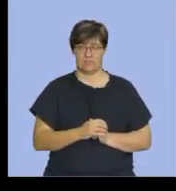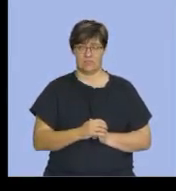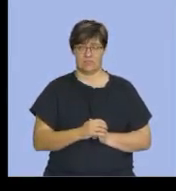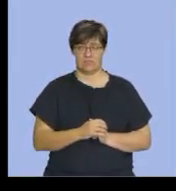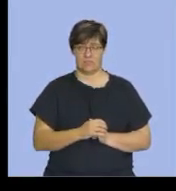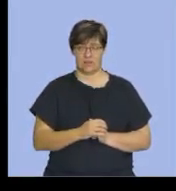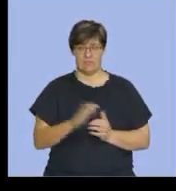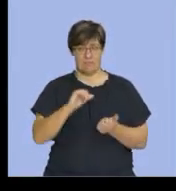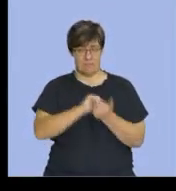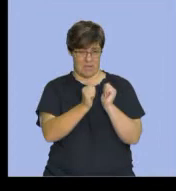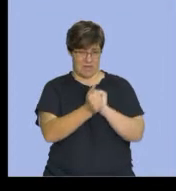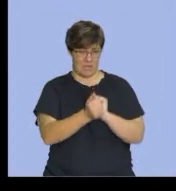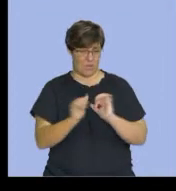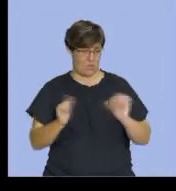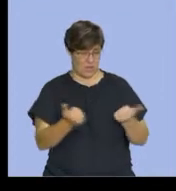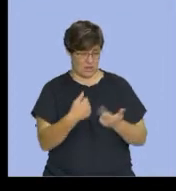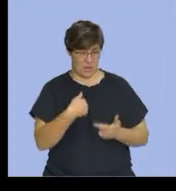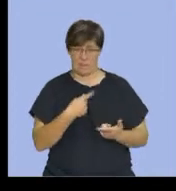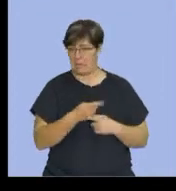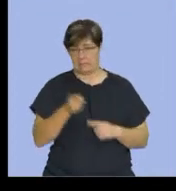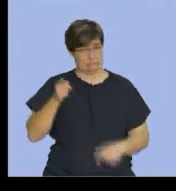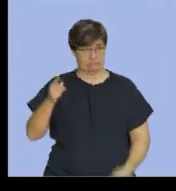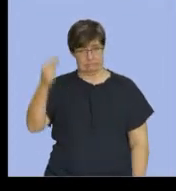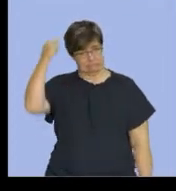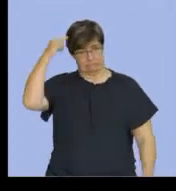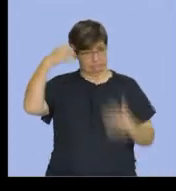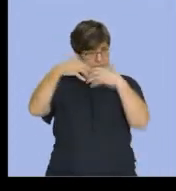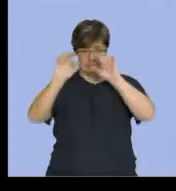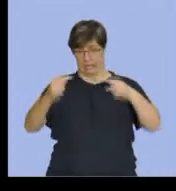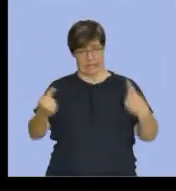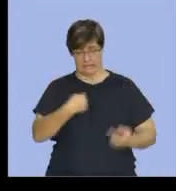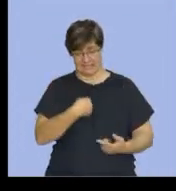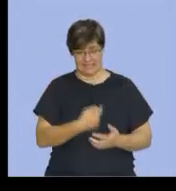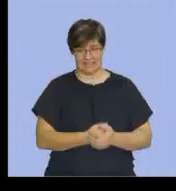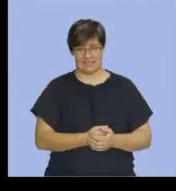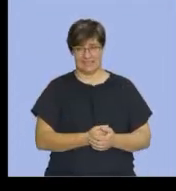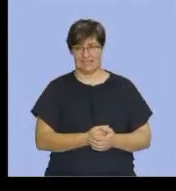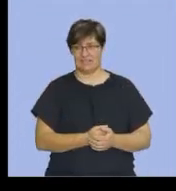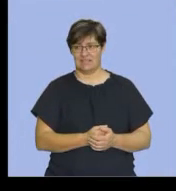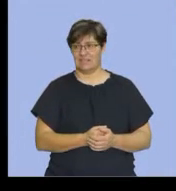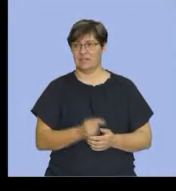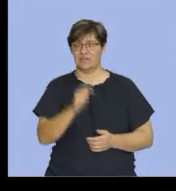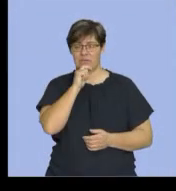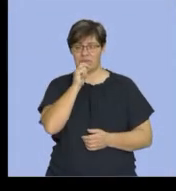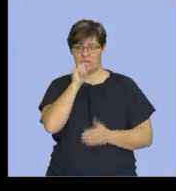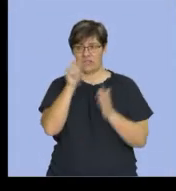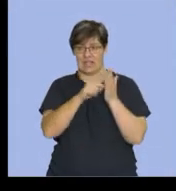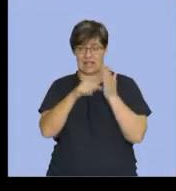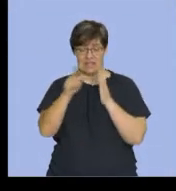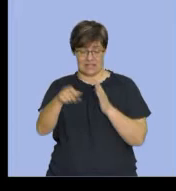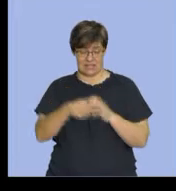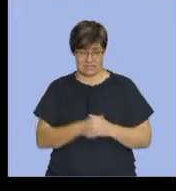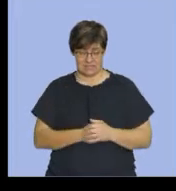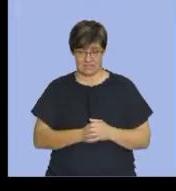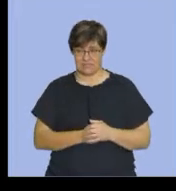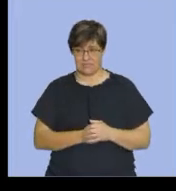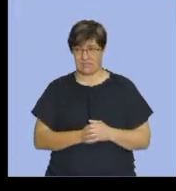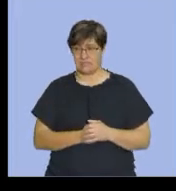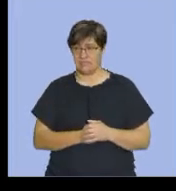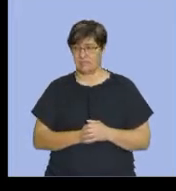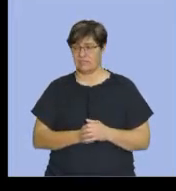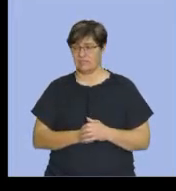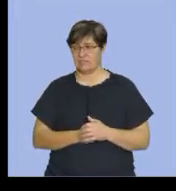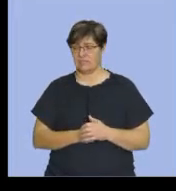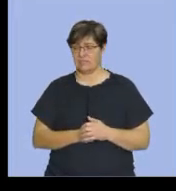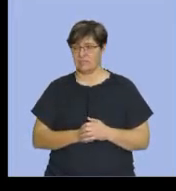Now, my maths is good, but I can't do this in my head. So we're going to use the calculator. Okay,